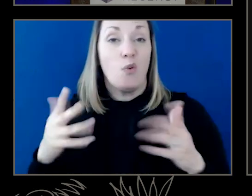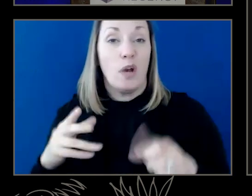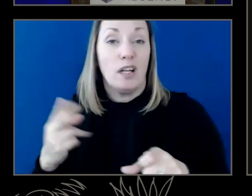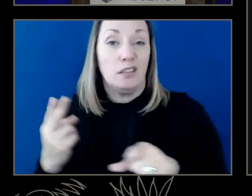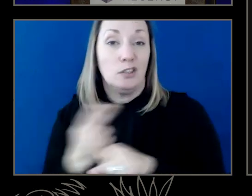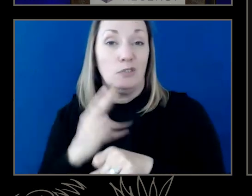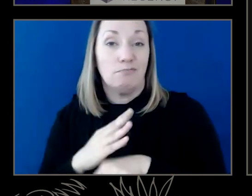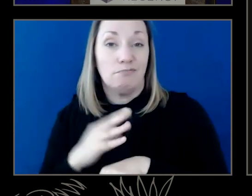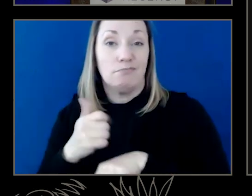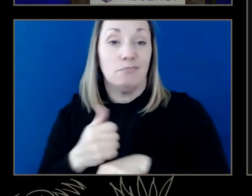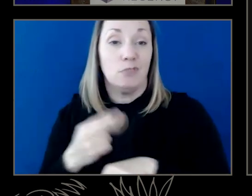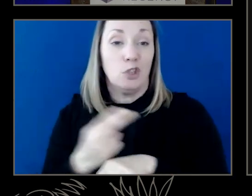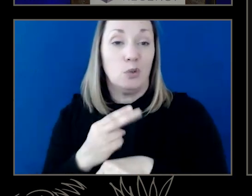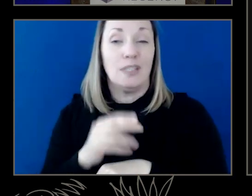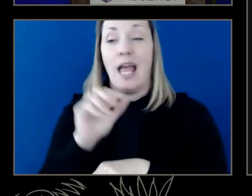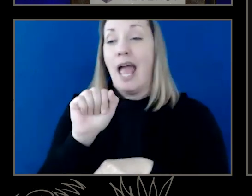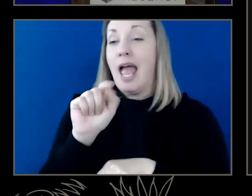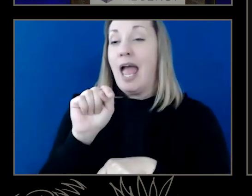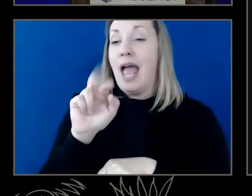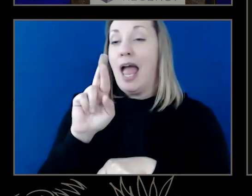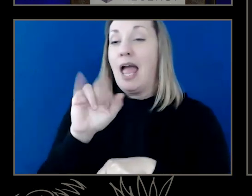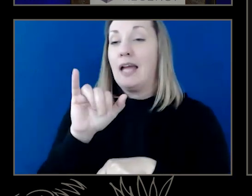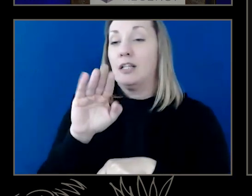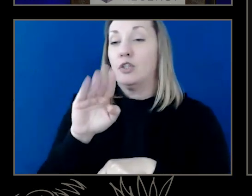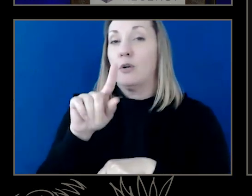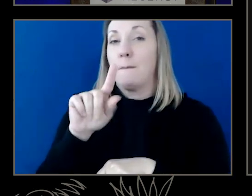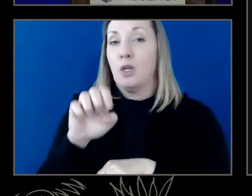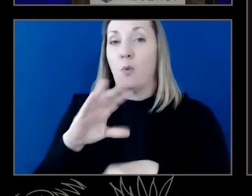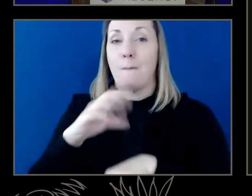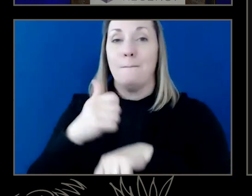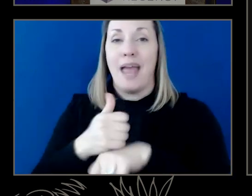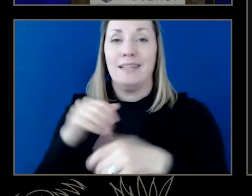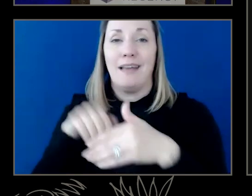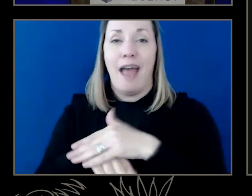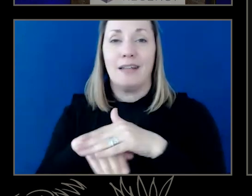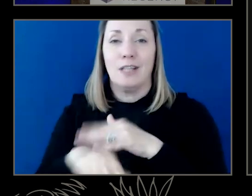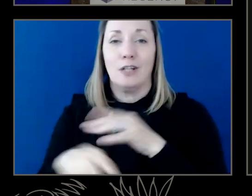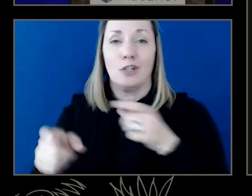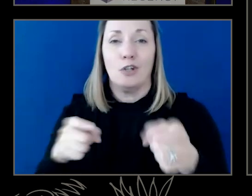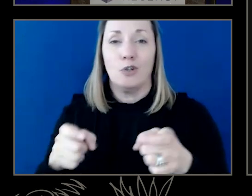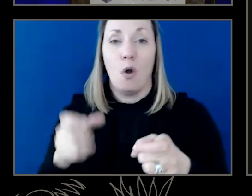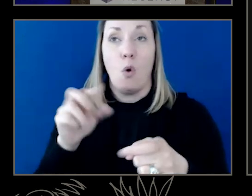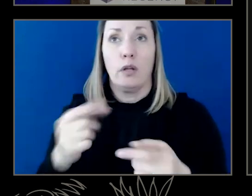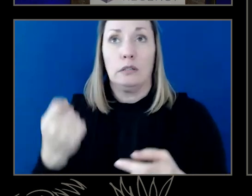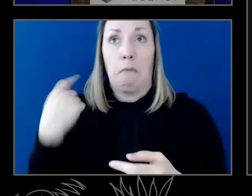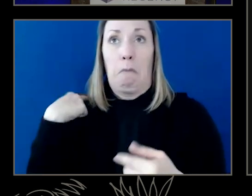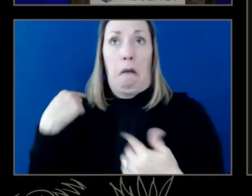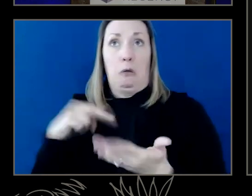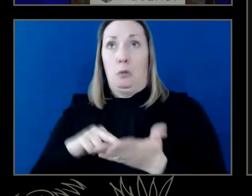implemented attribute-based access control? Or you can say, I don't know what the heck you're talking about.